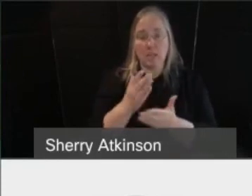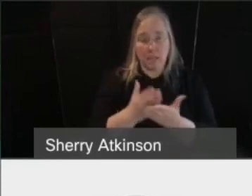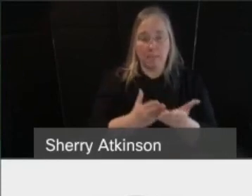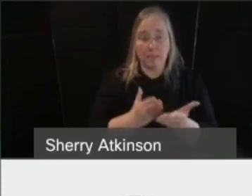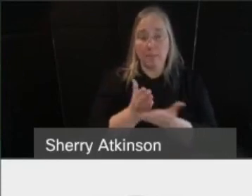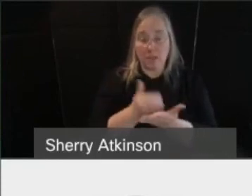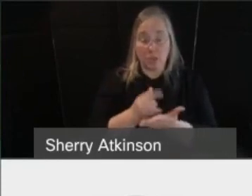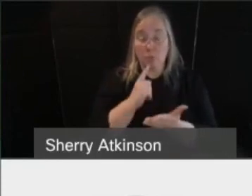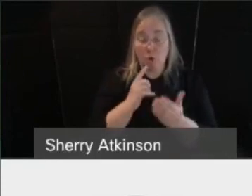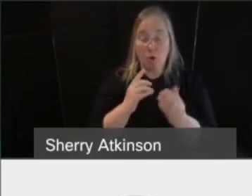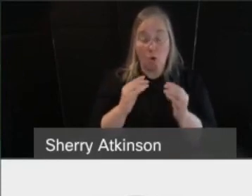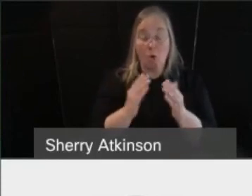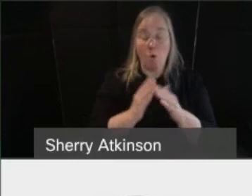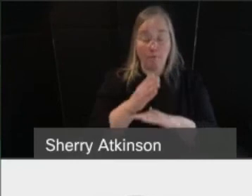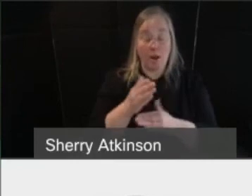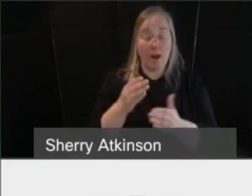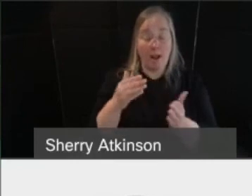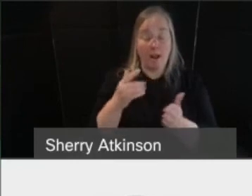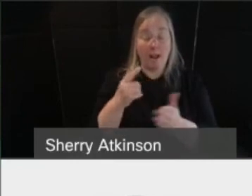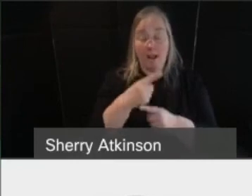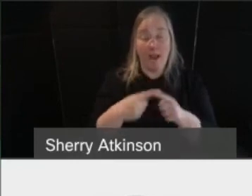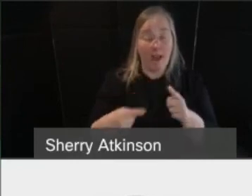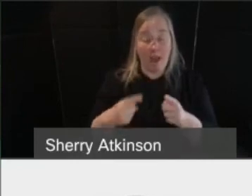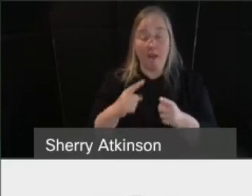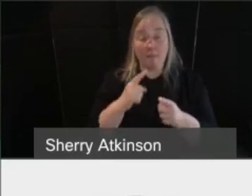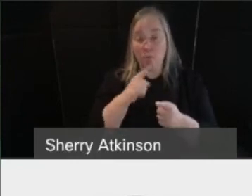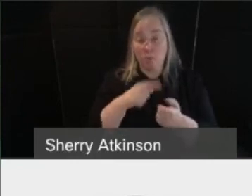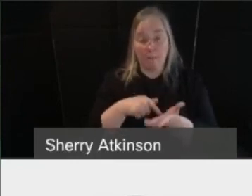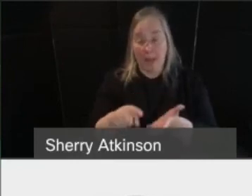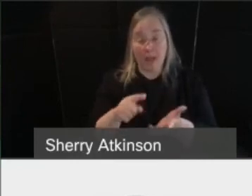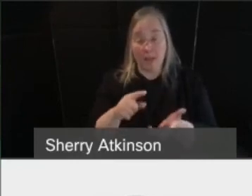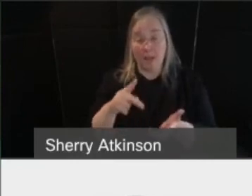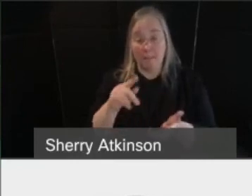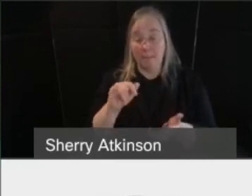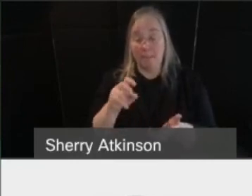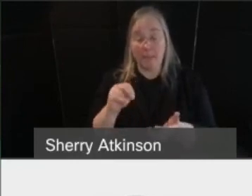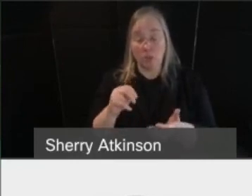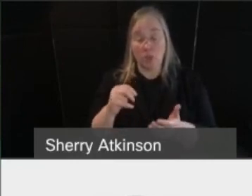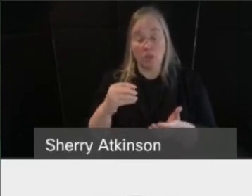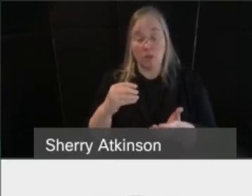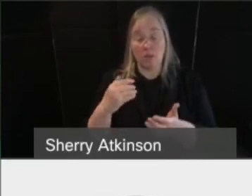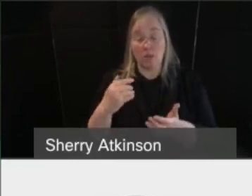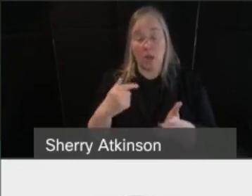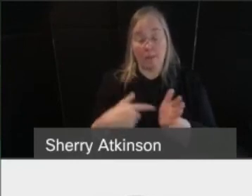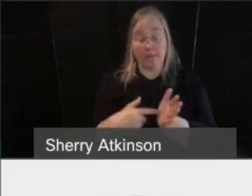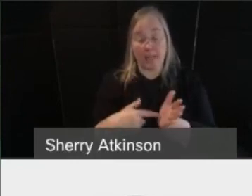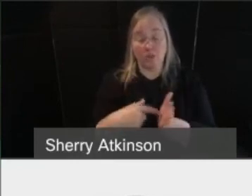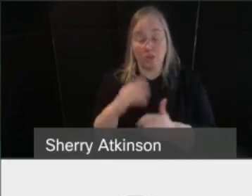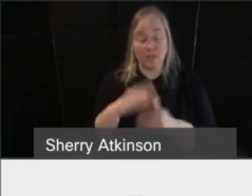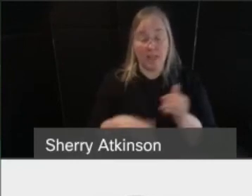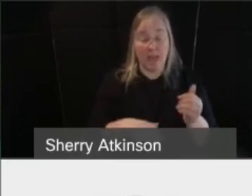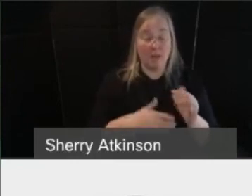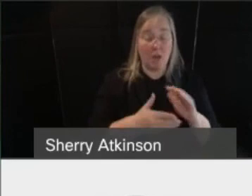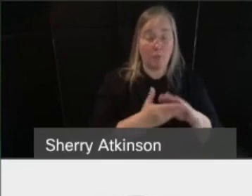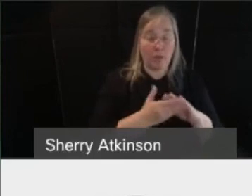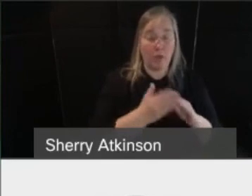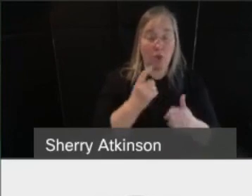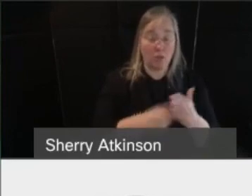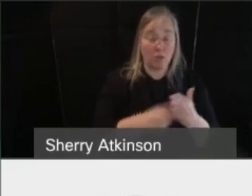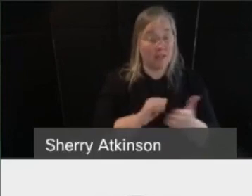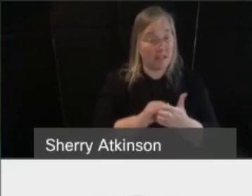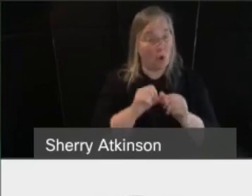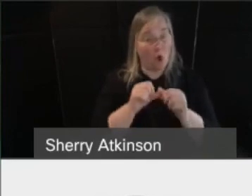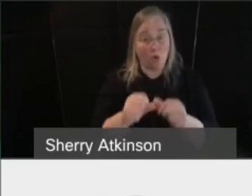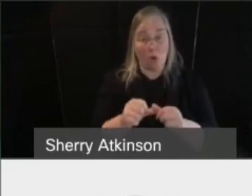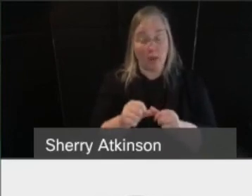pension obligations versus sort of operating costs. So it is something to consider. It is going to be an ongoing challenge, and to Richard's point,